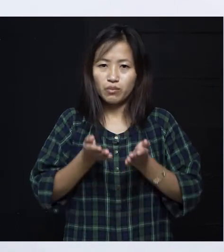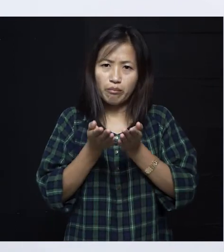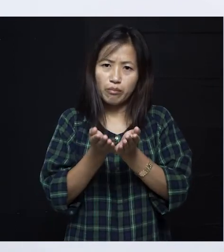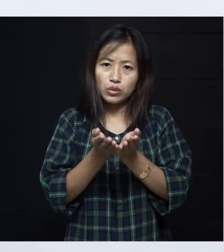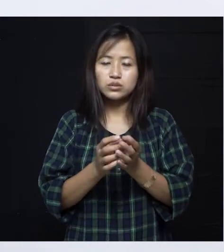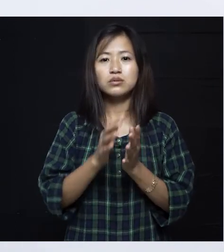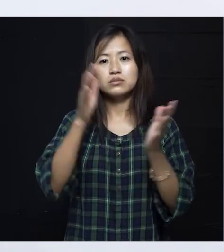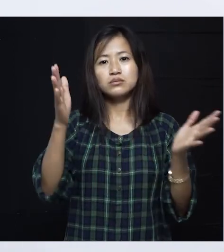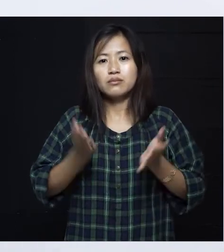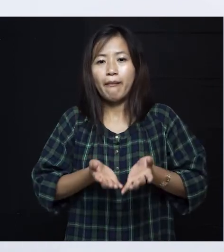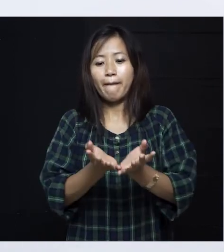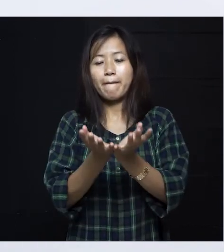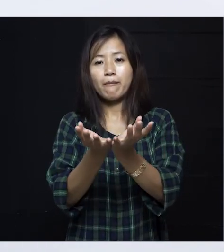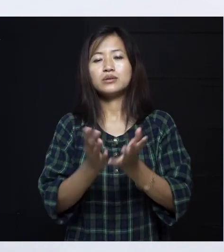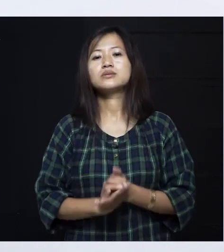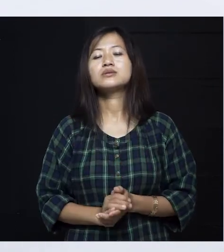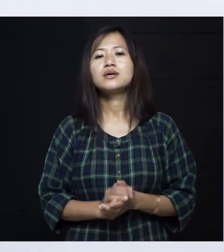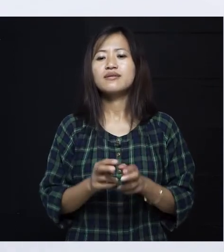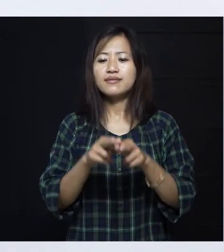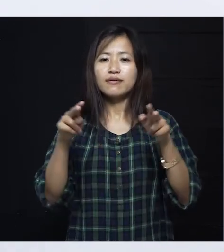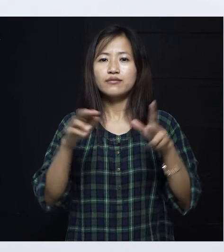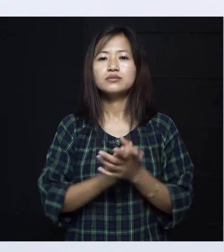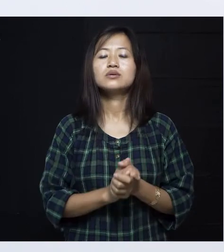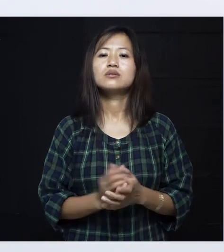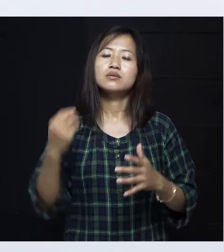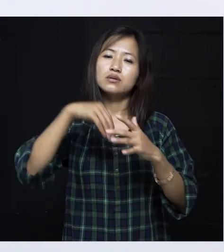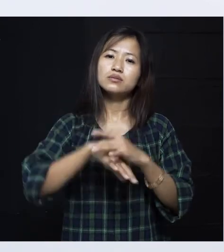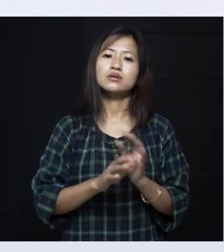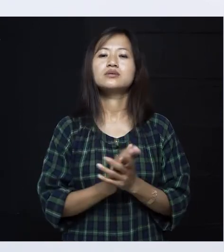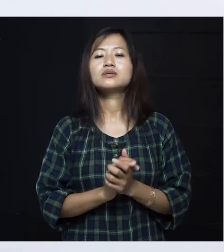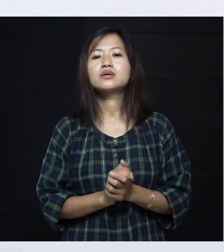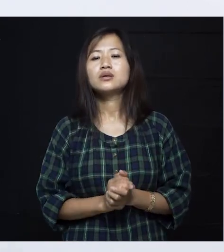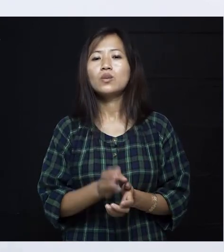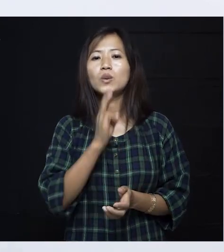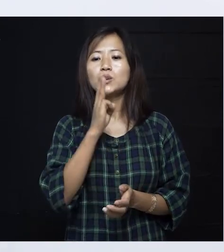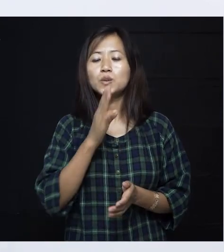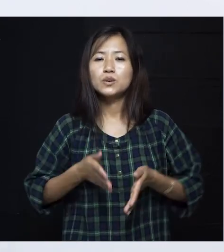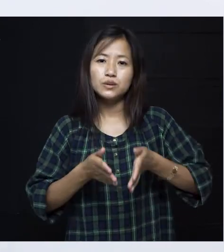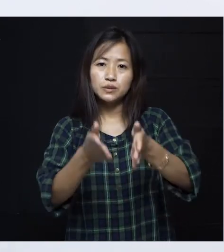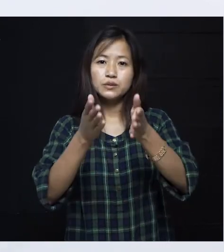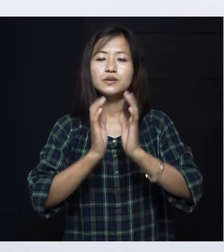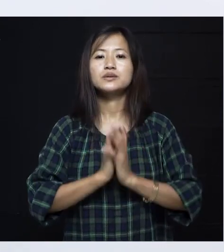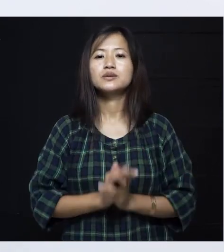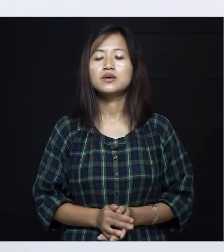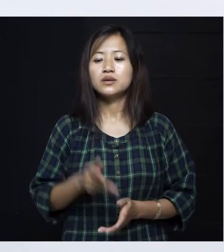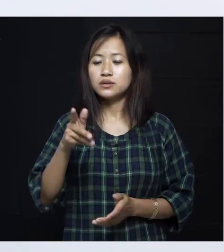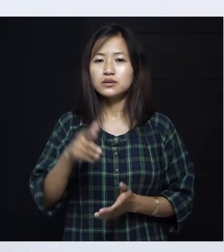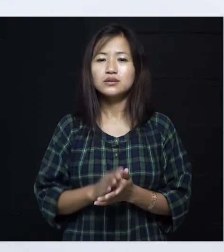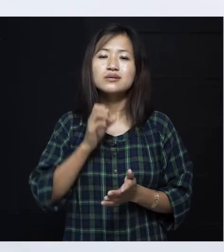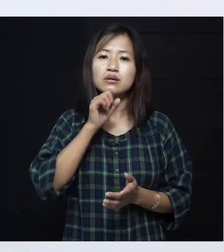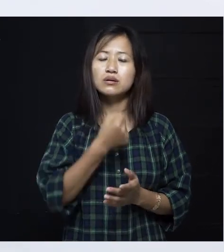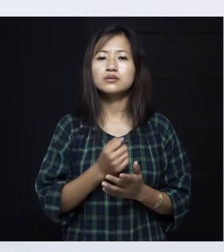or ship or canoes and whatnot. Okay, all these comes under waterways, and it is the